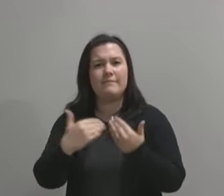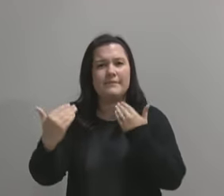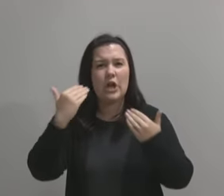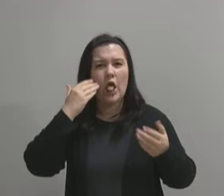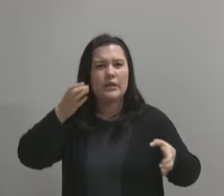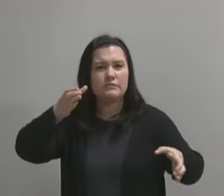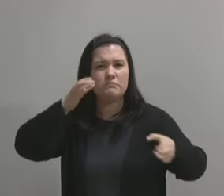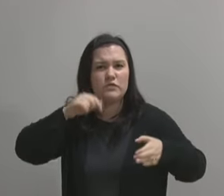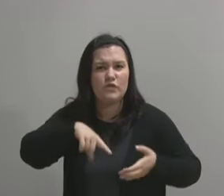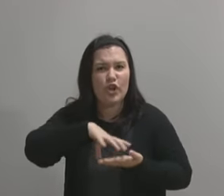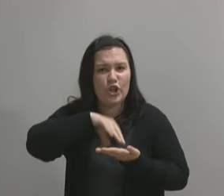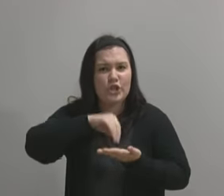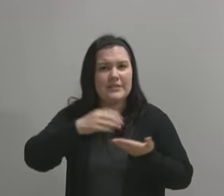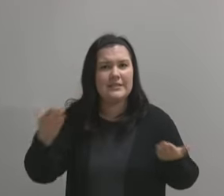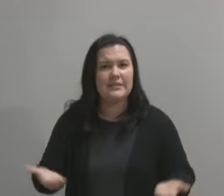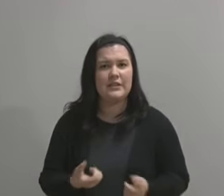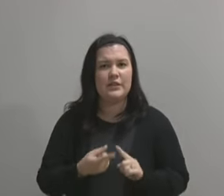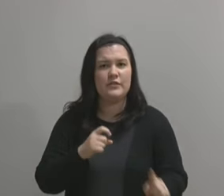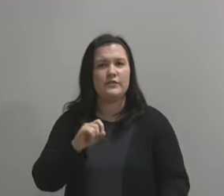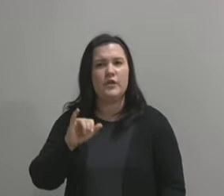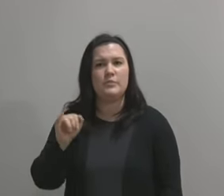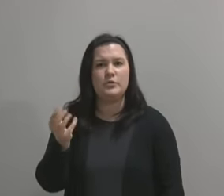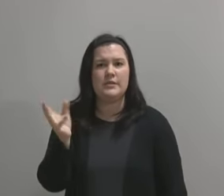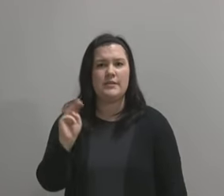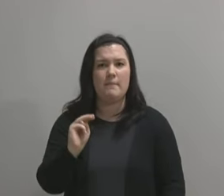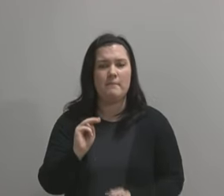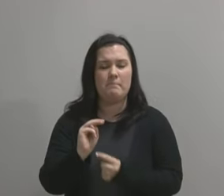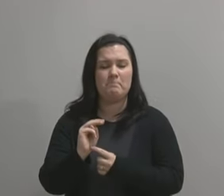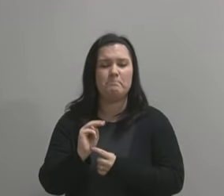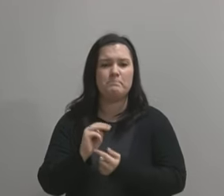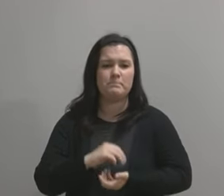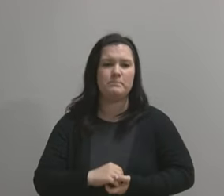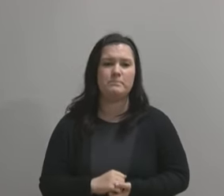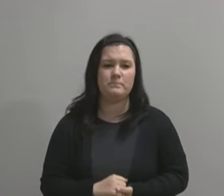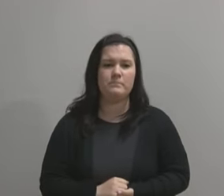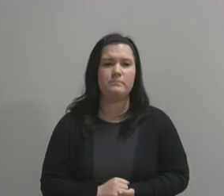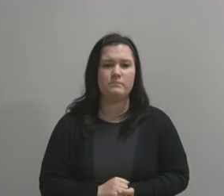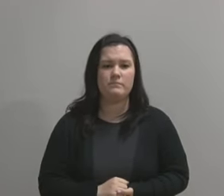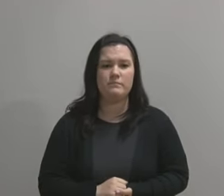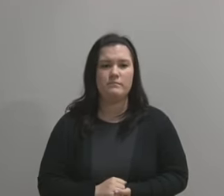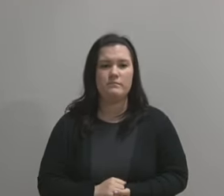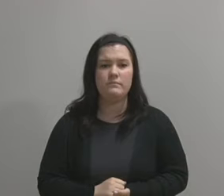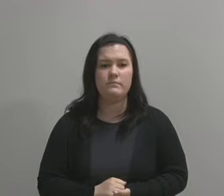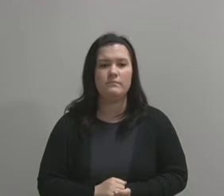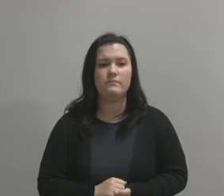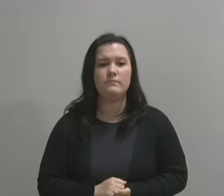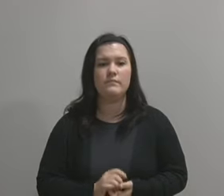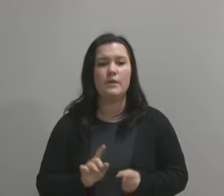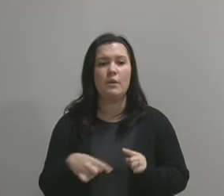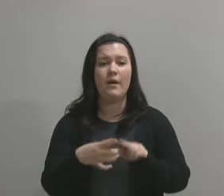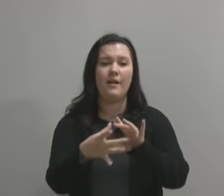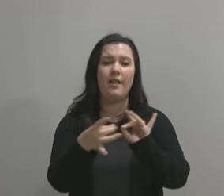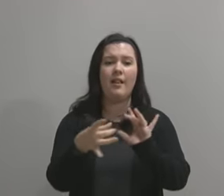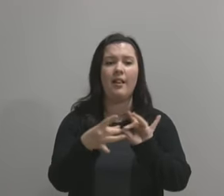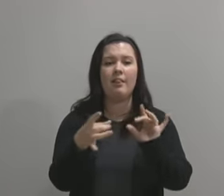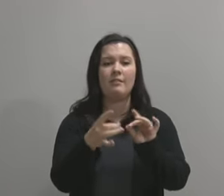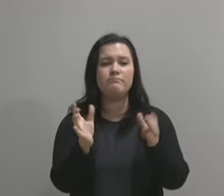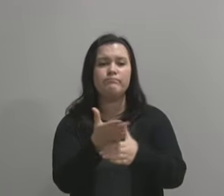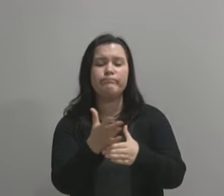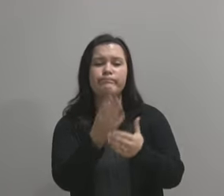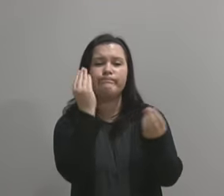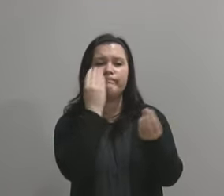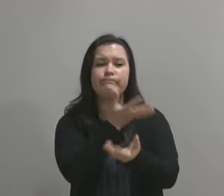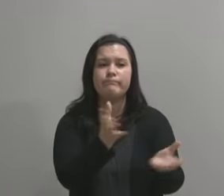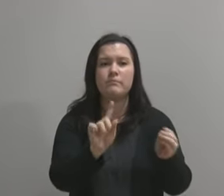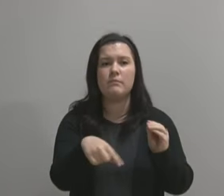have built here at the Jindal School for your future. As you spread the word about your experience